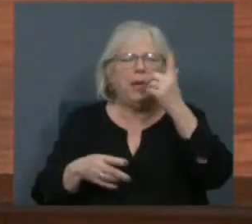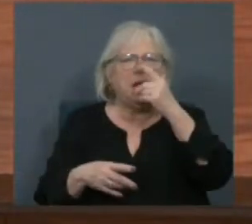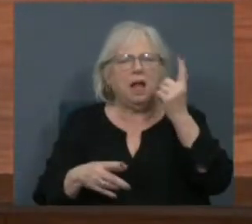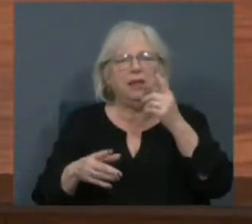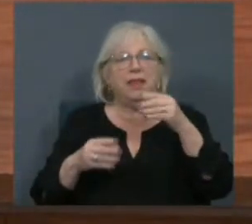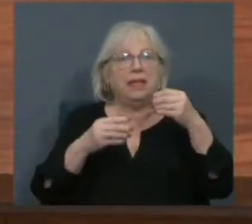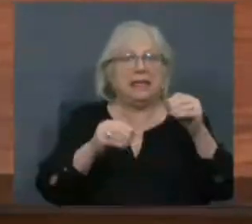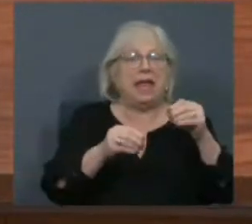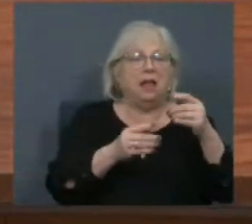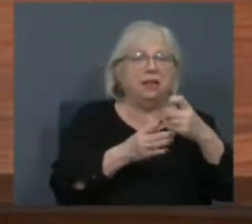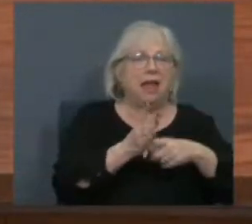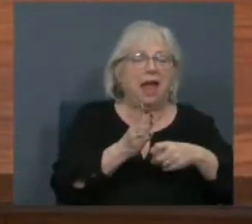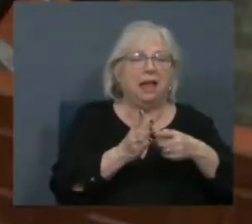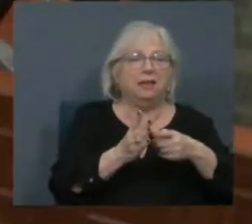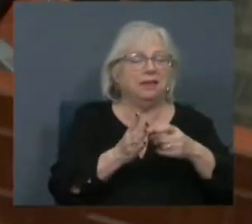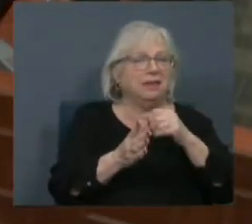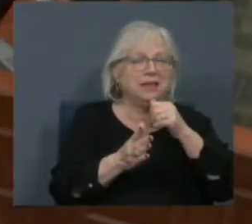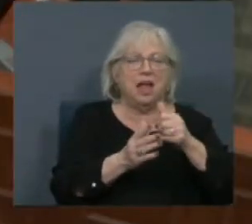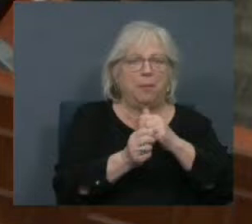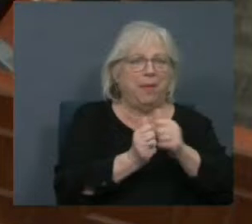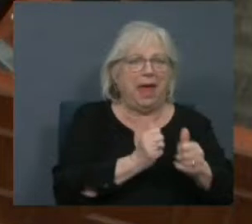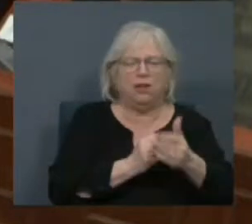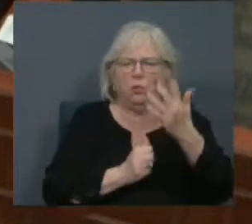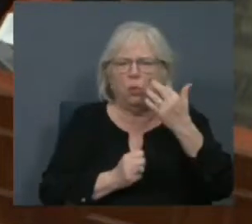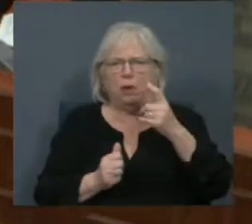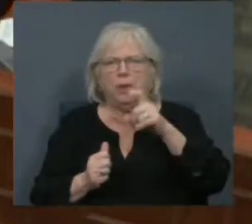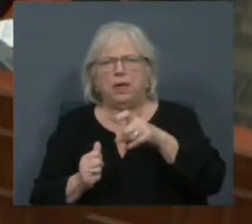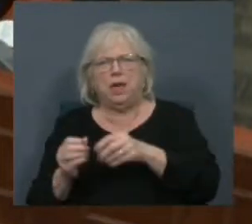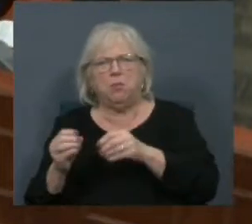trying to figure out what's going on. Thank you so much.